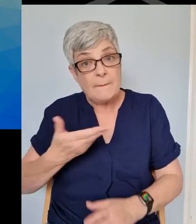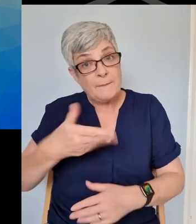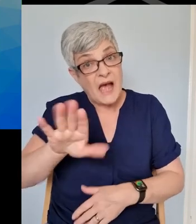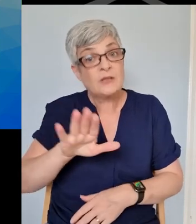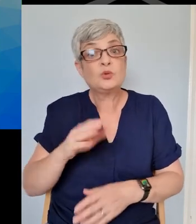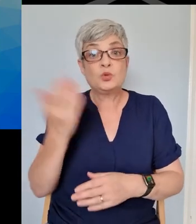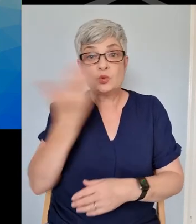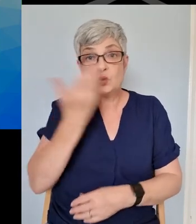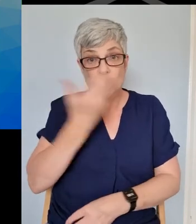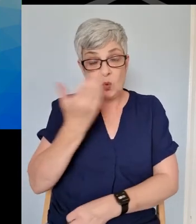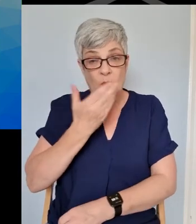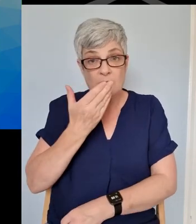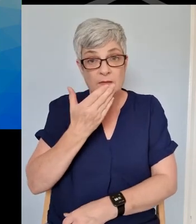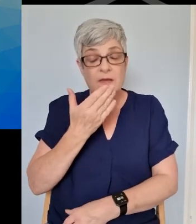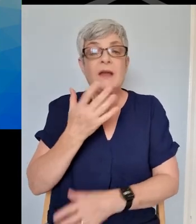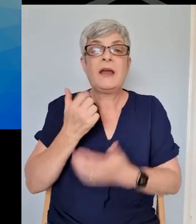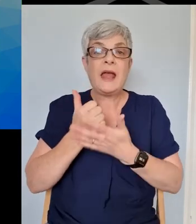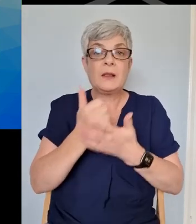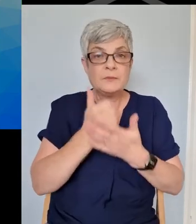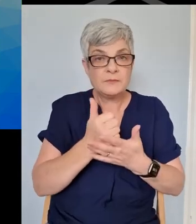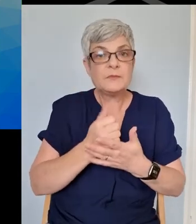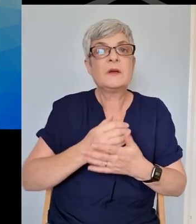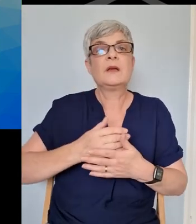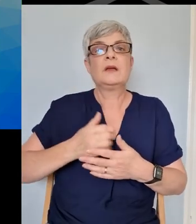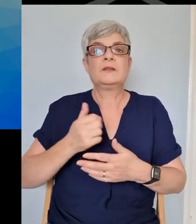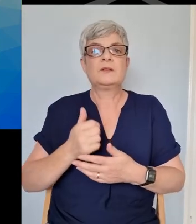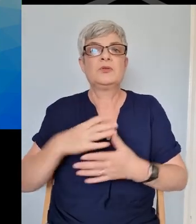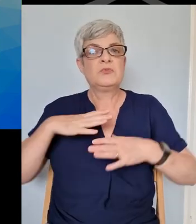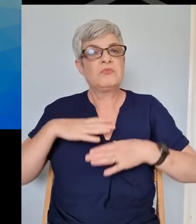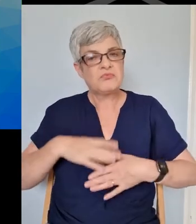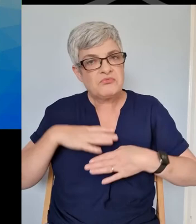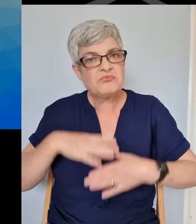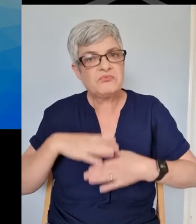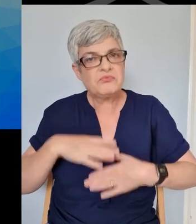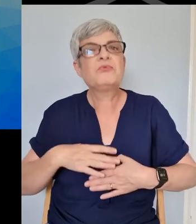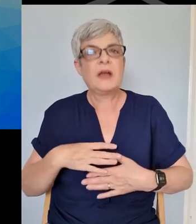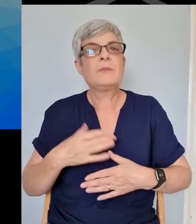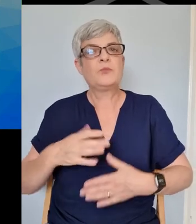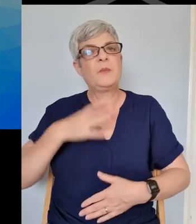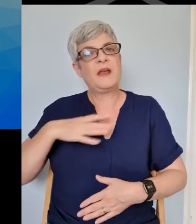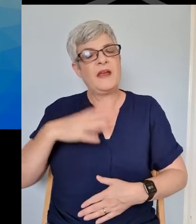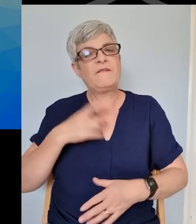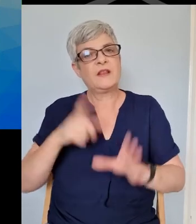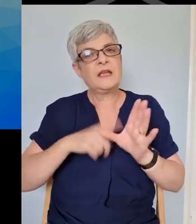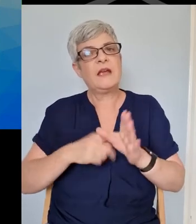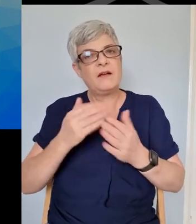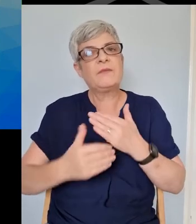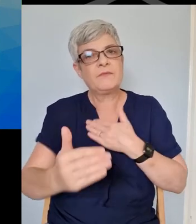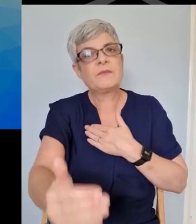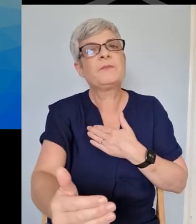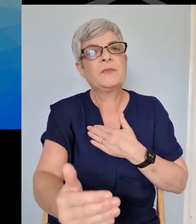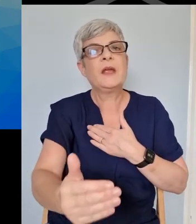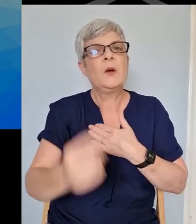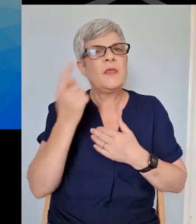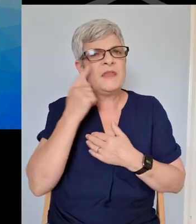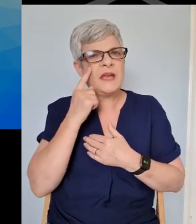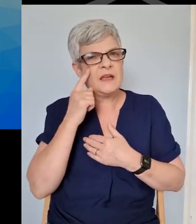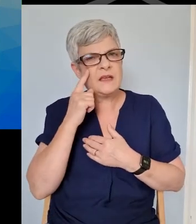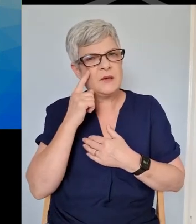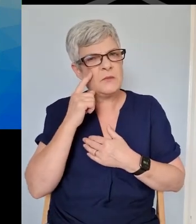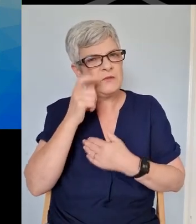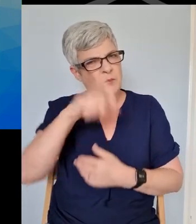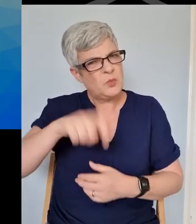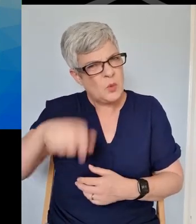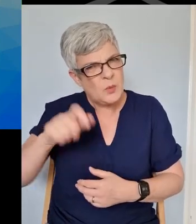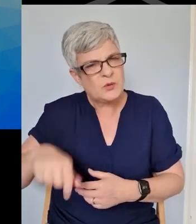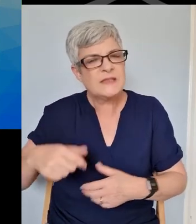break to have been one that has allowed them time to relax and prepare for the year ahead. We think of those who are starting school for the first time, moving